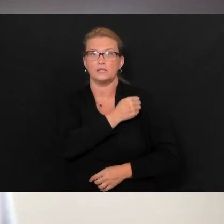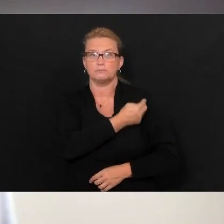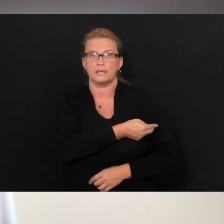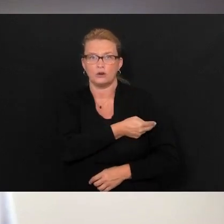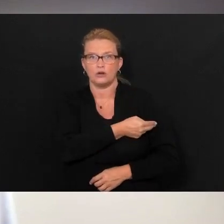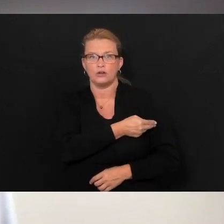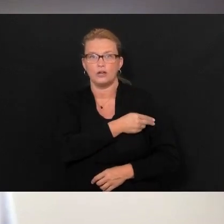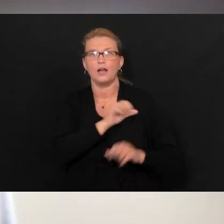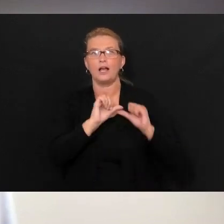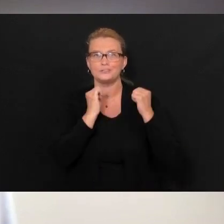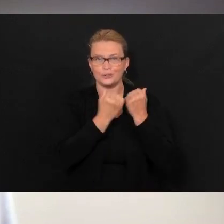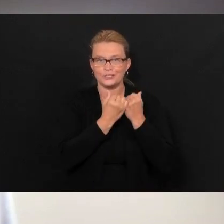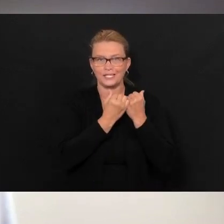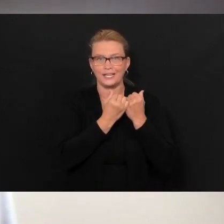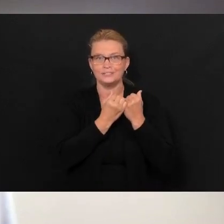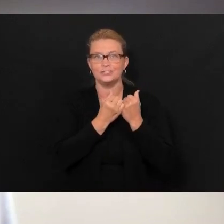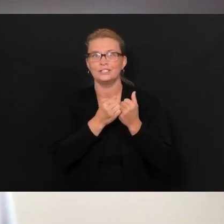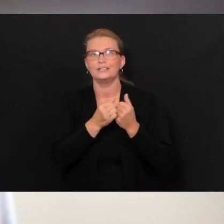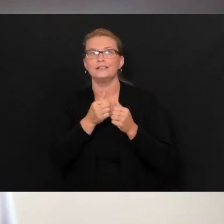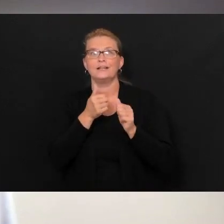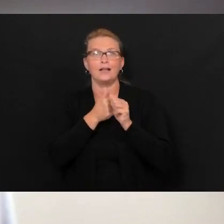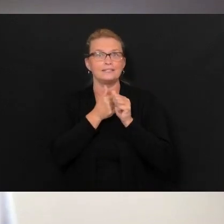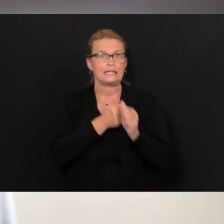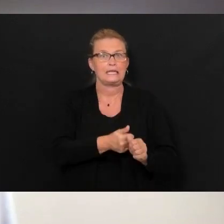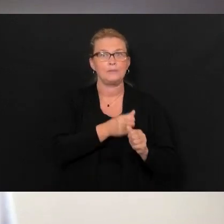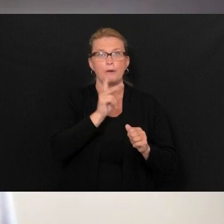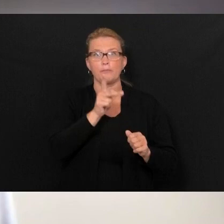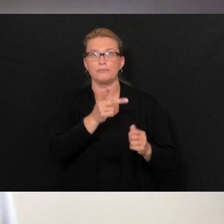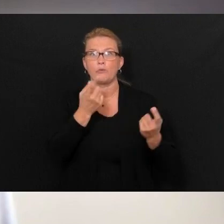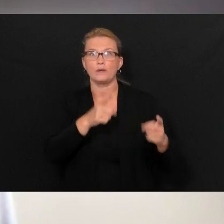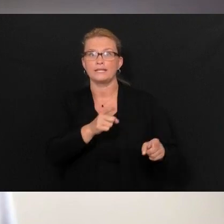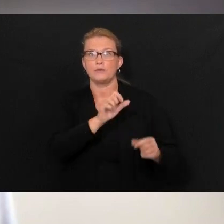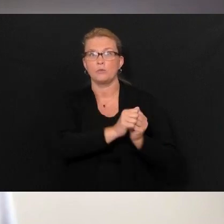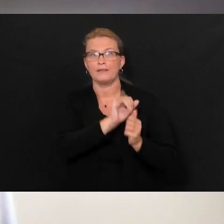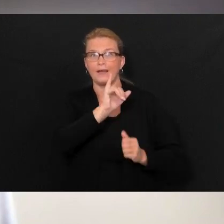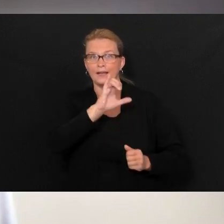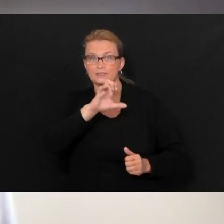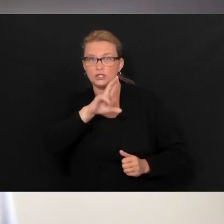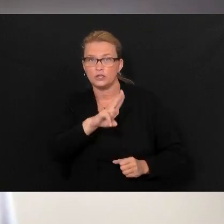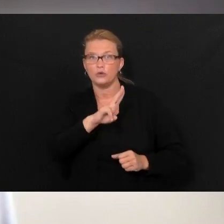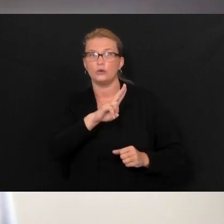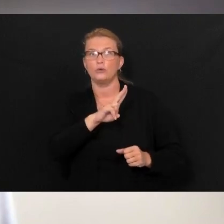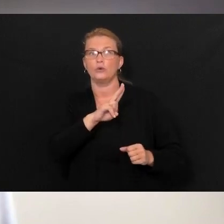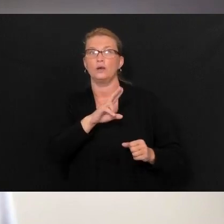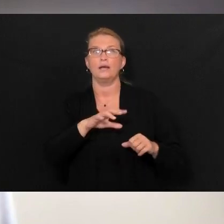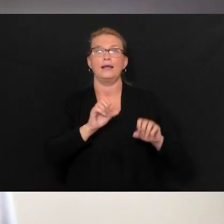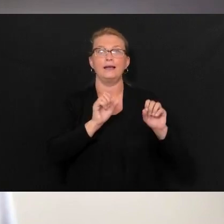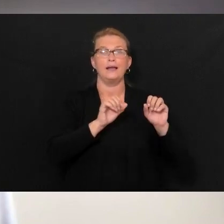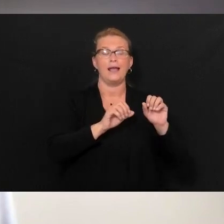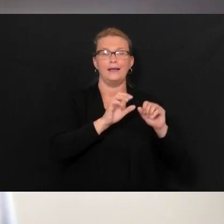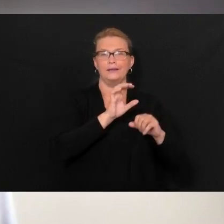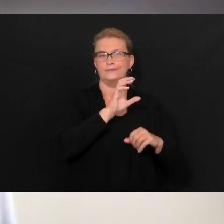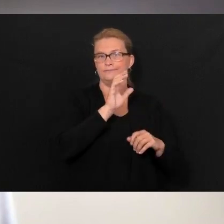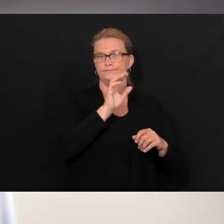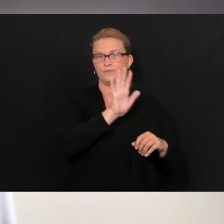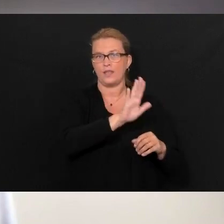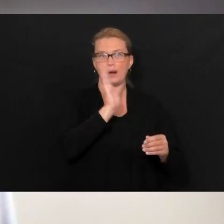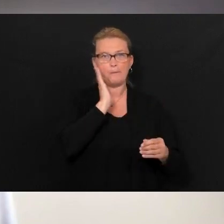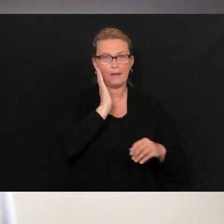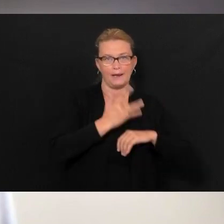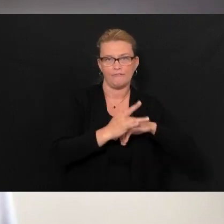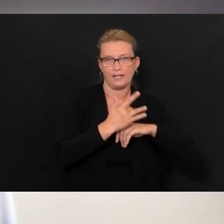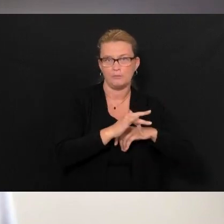track and address bed capacity, ICU capacity, and those things. We will continue to work